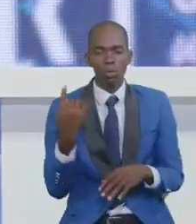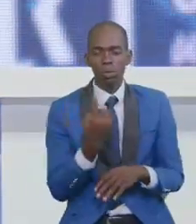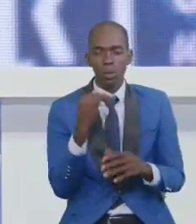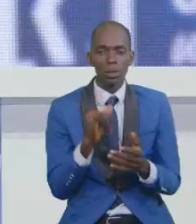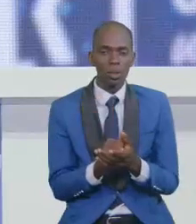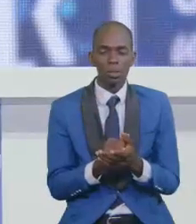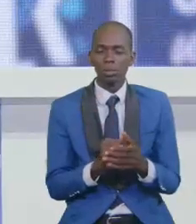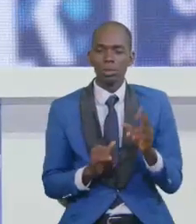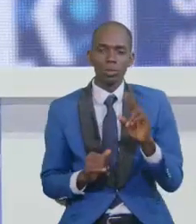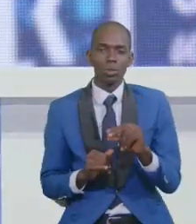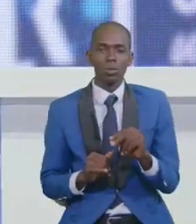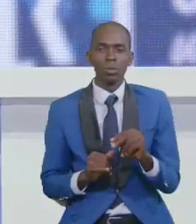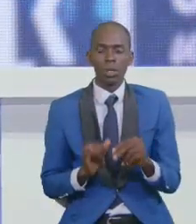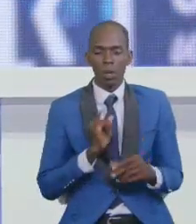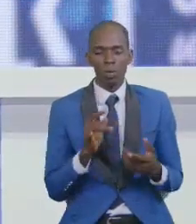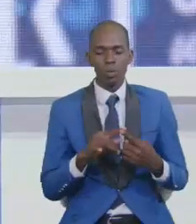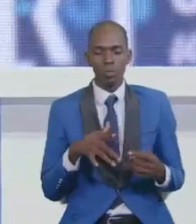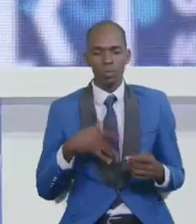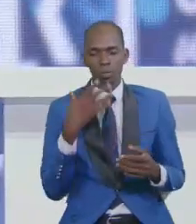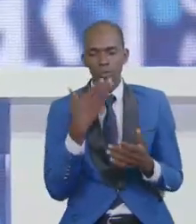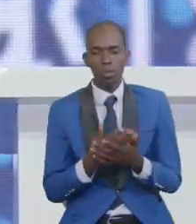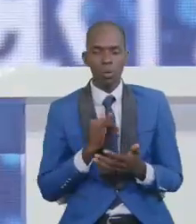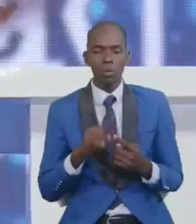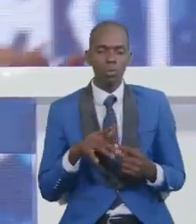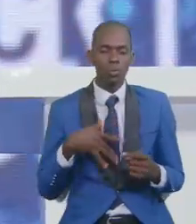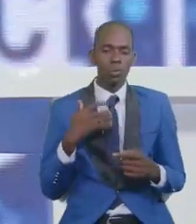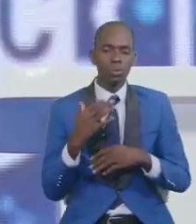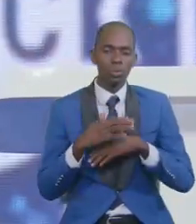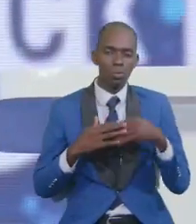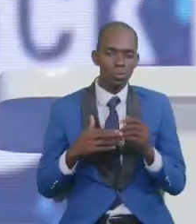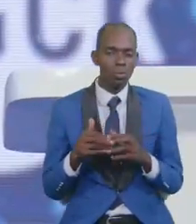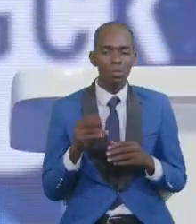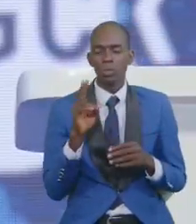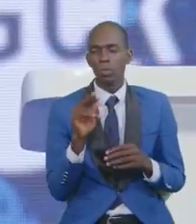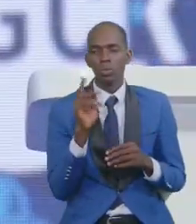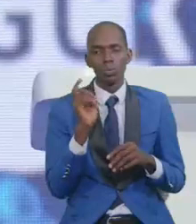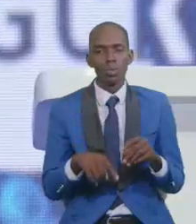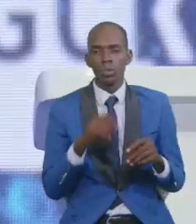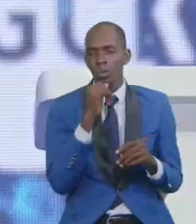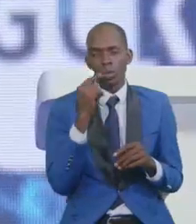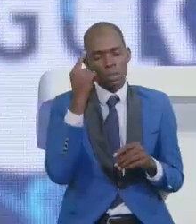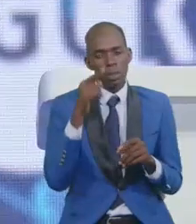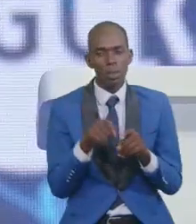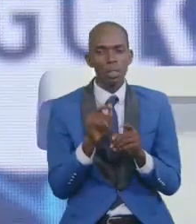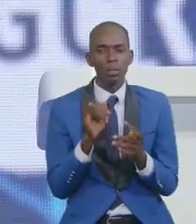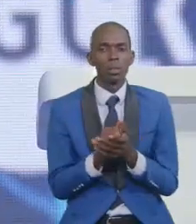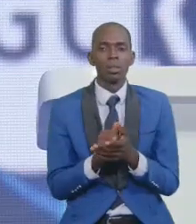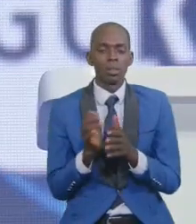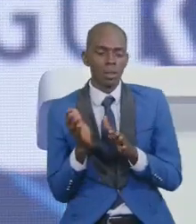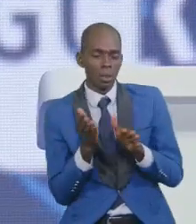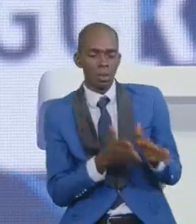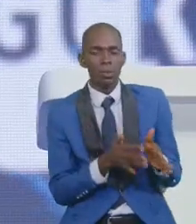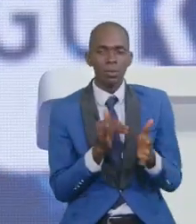want to feel joy. He says, we shouldn't think about that. Leave that in the hands of